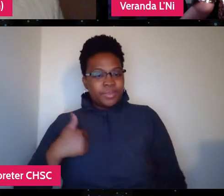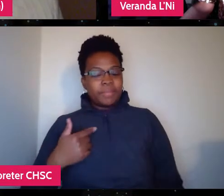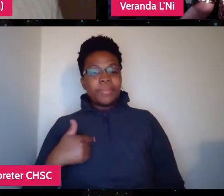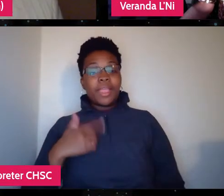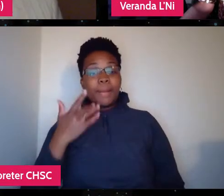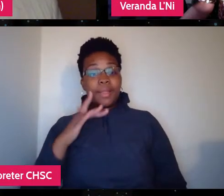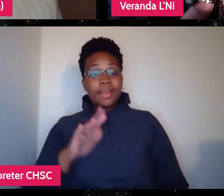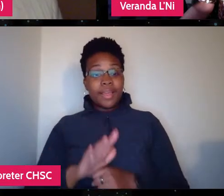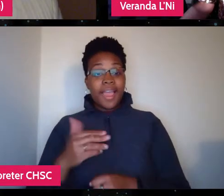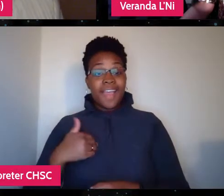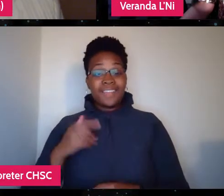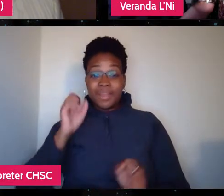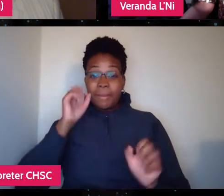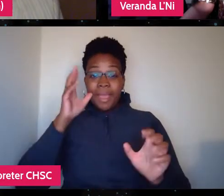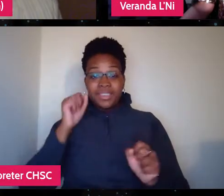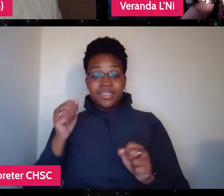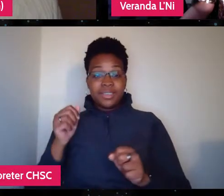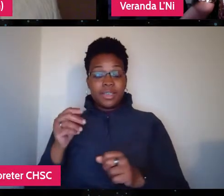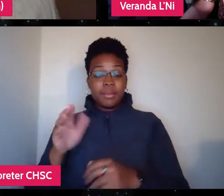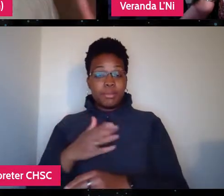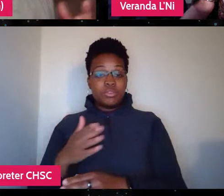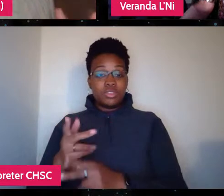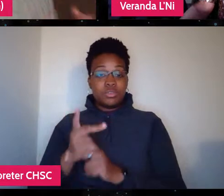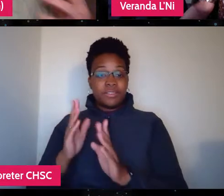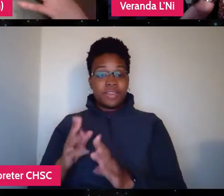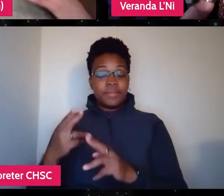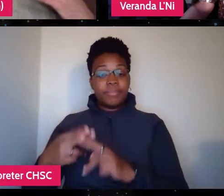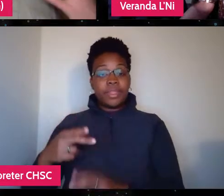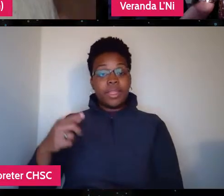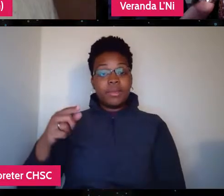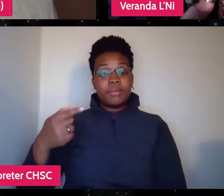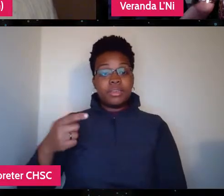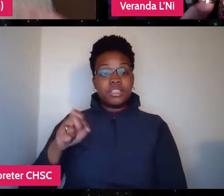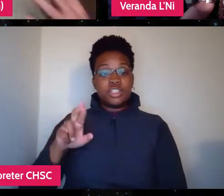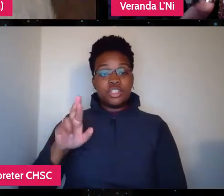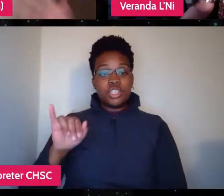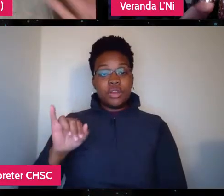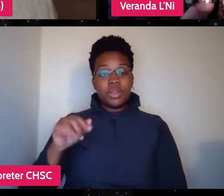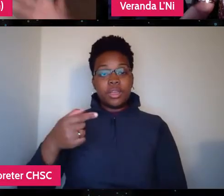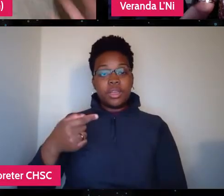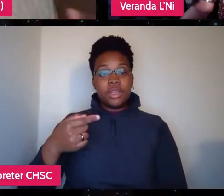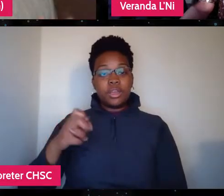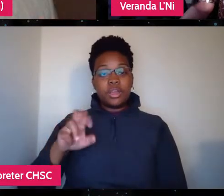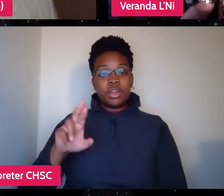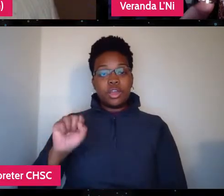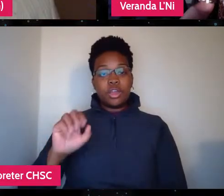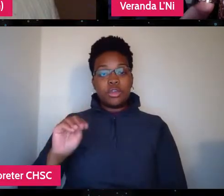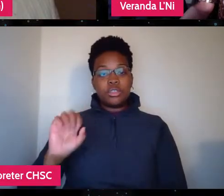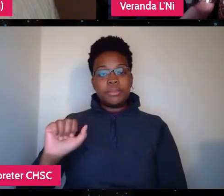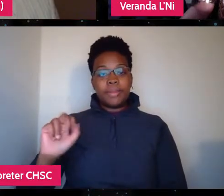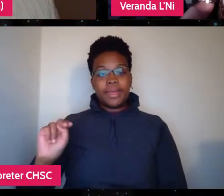music supervisor named Jerry Gershman, who has the connections to the record companies and all that,